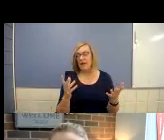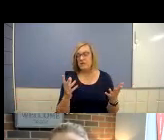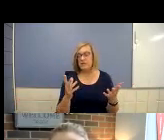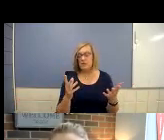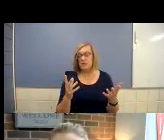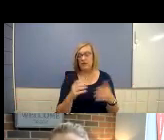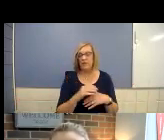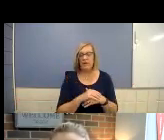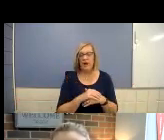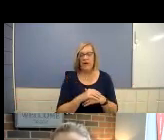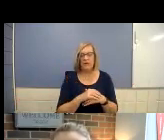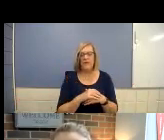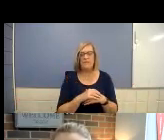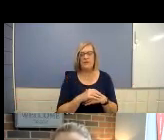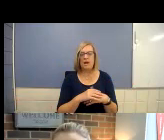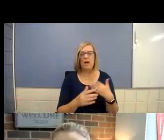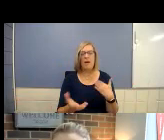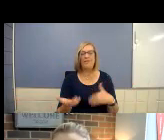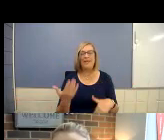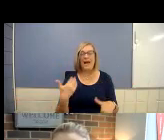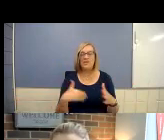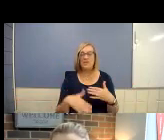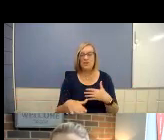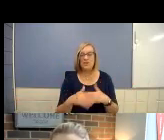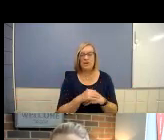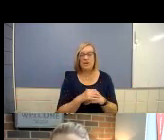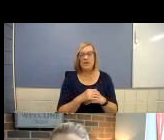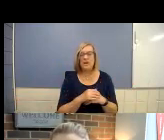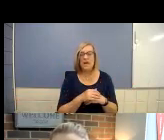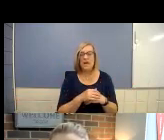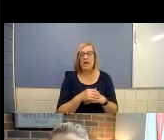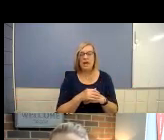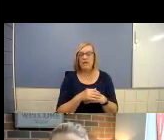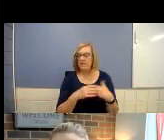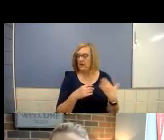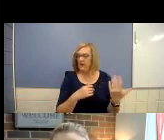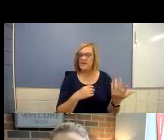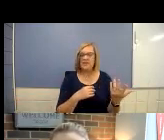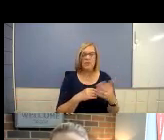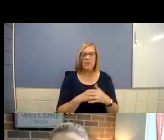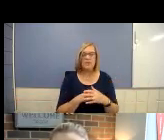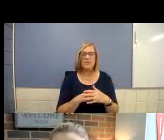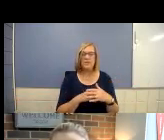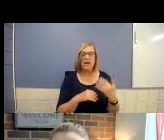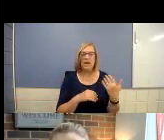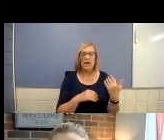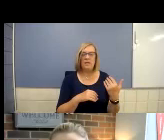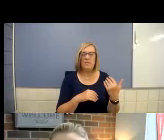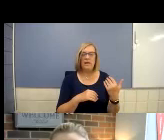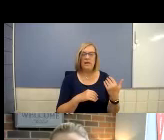other types of interpreting that are out there. Our last term here, another ASL course,